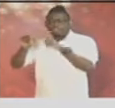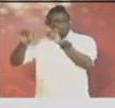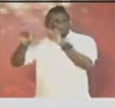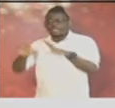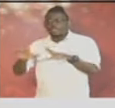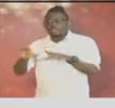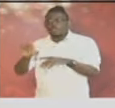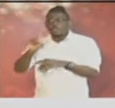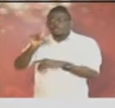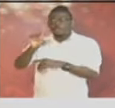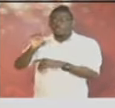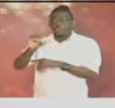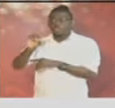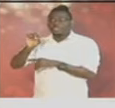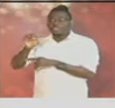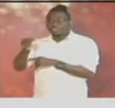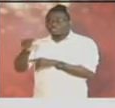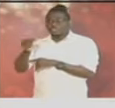106,802